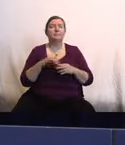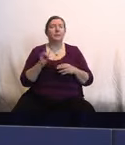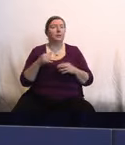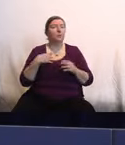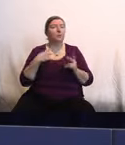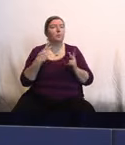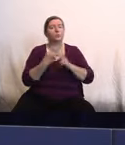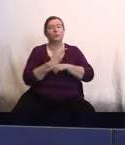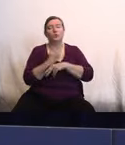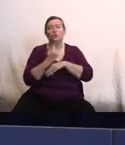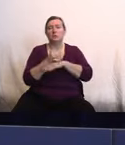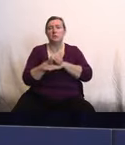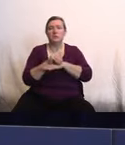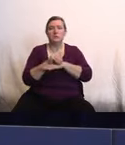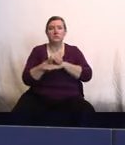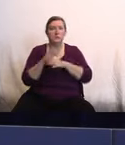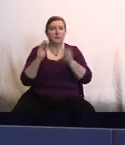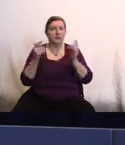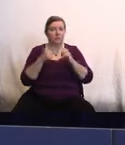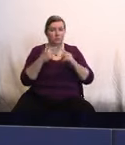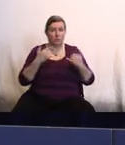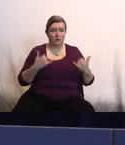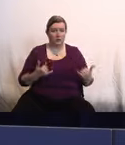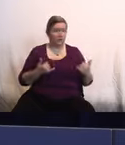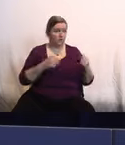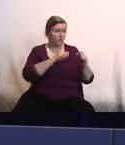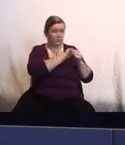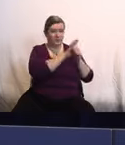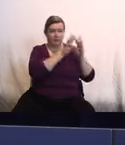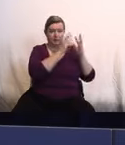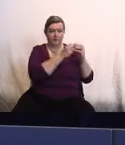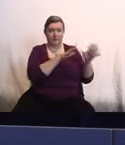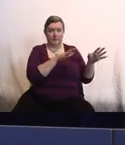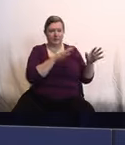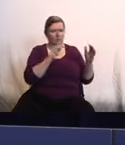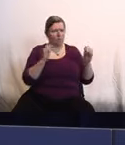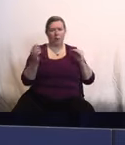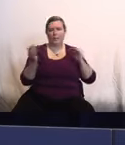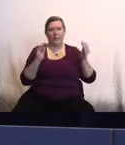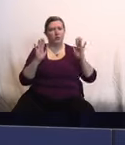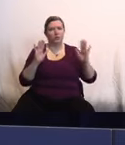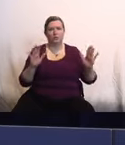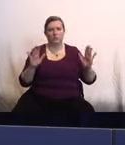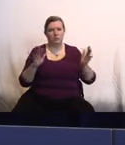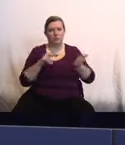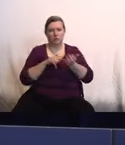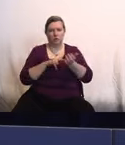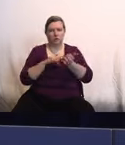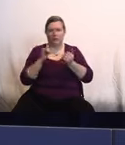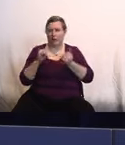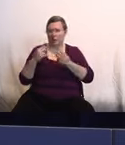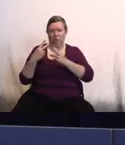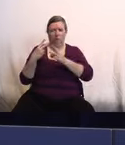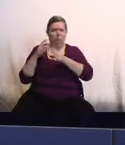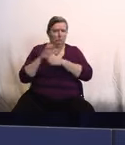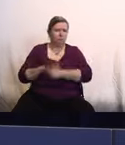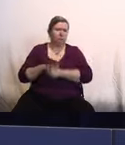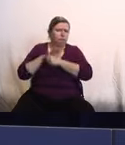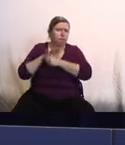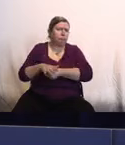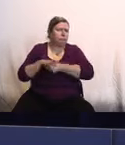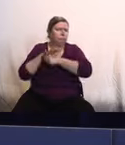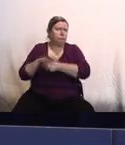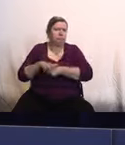gone through. And we, out of respect for them, even over some of